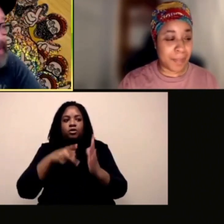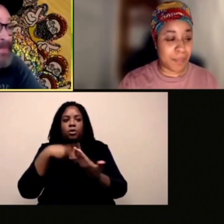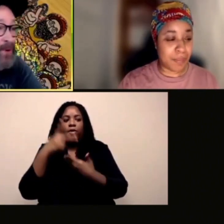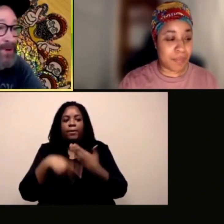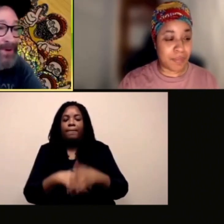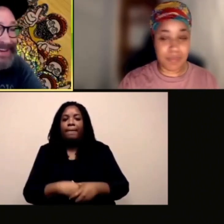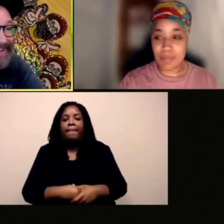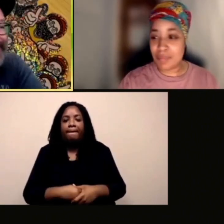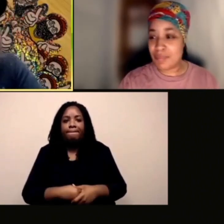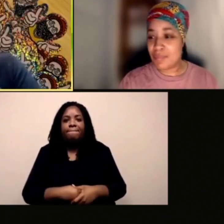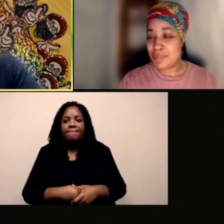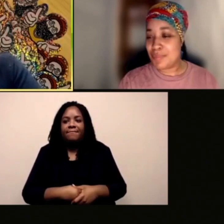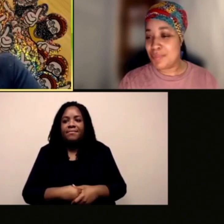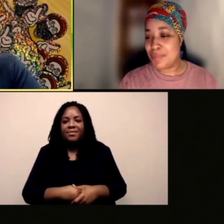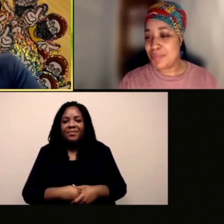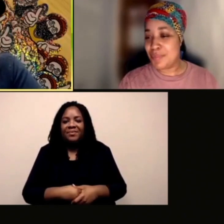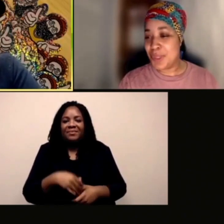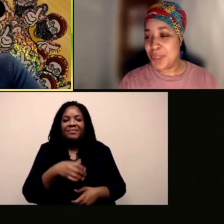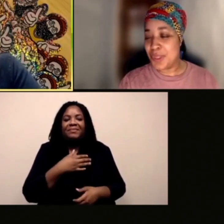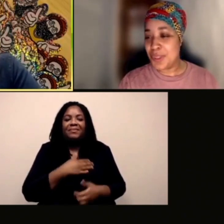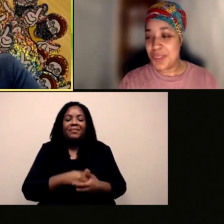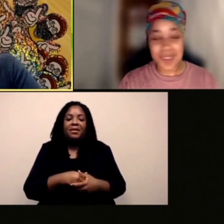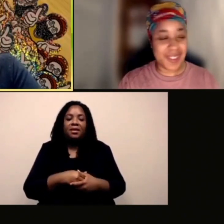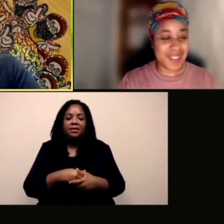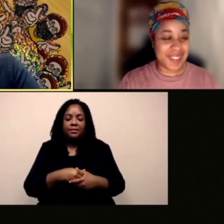And I'm in Portland, Oregon.